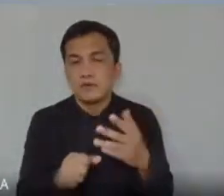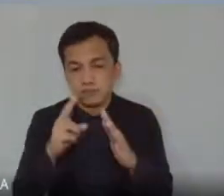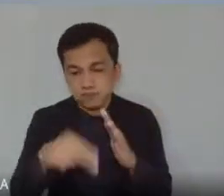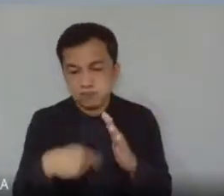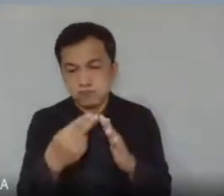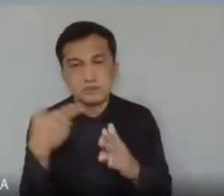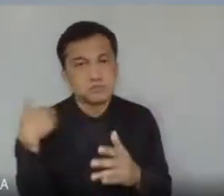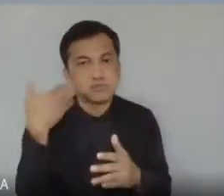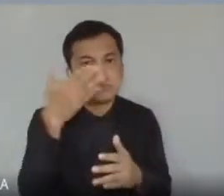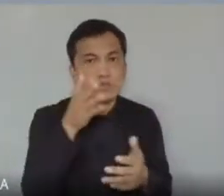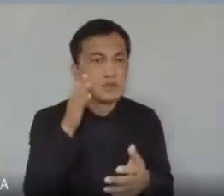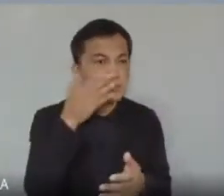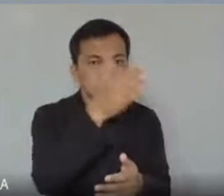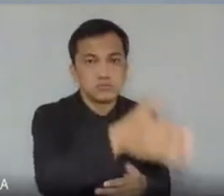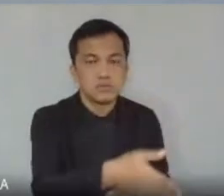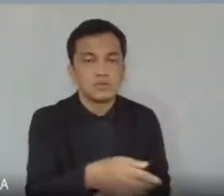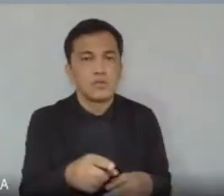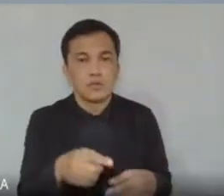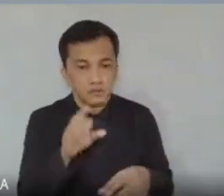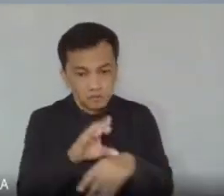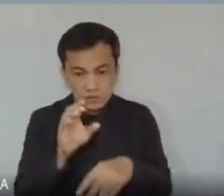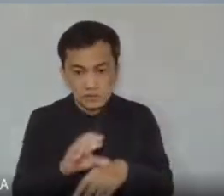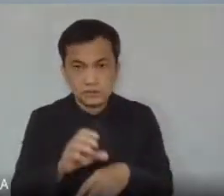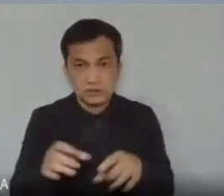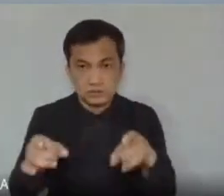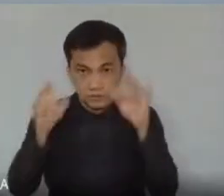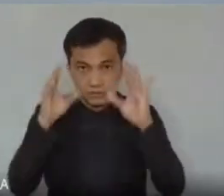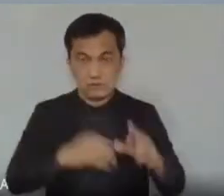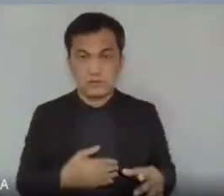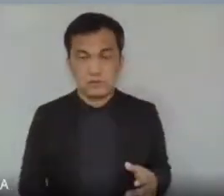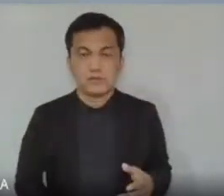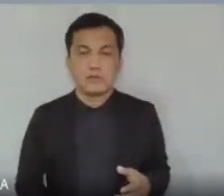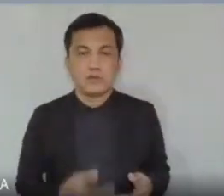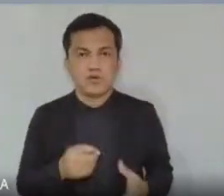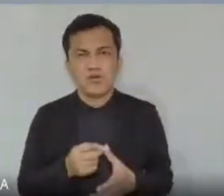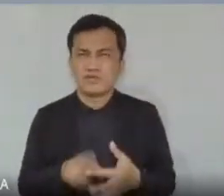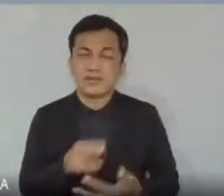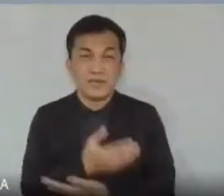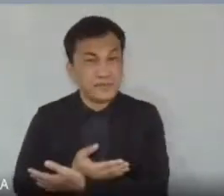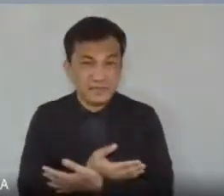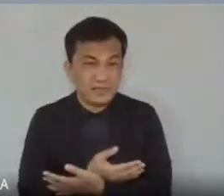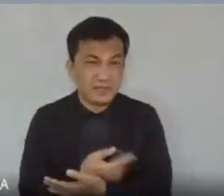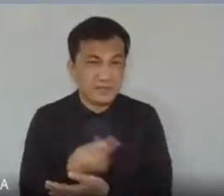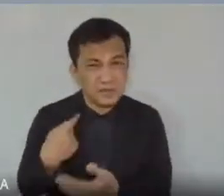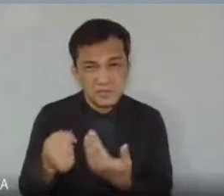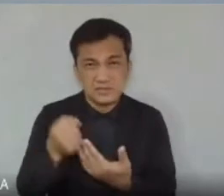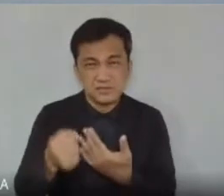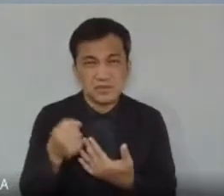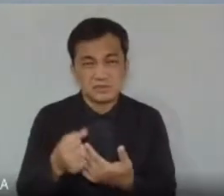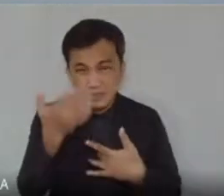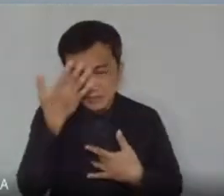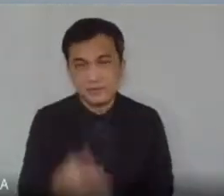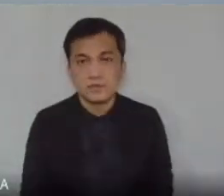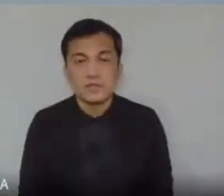that every week there is a schedule of a pediatrician and obstetrician that would go to their clinics and then spare